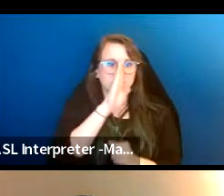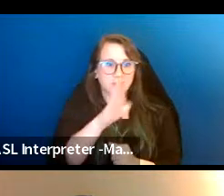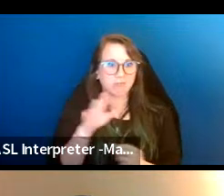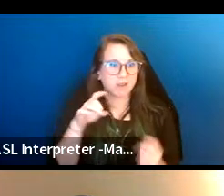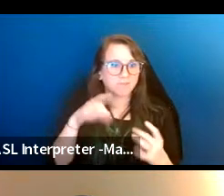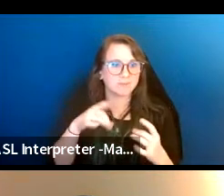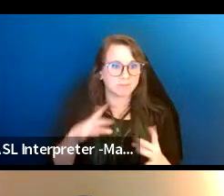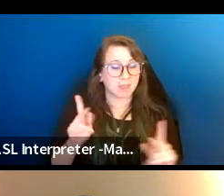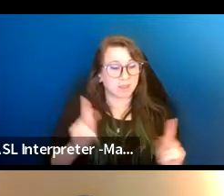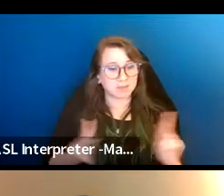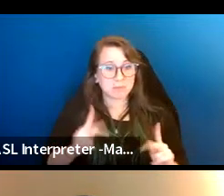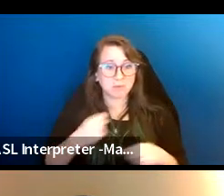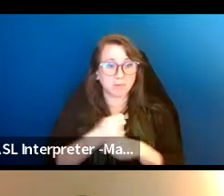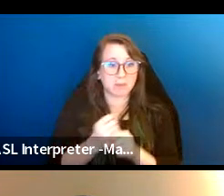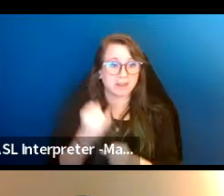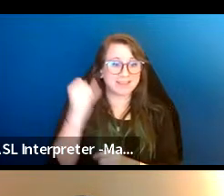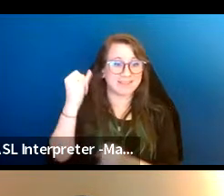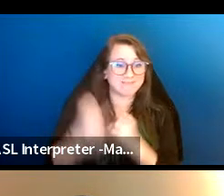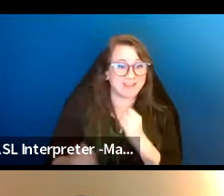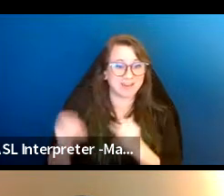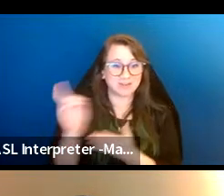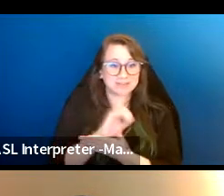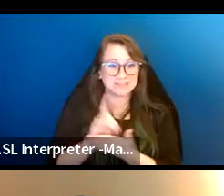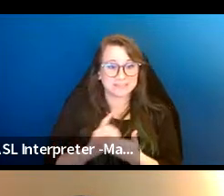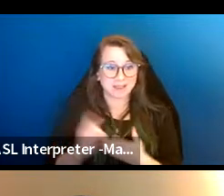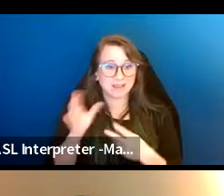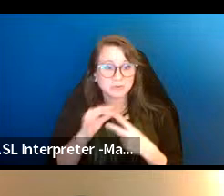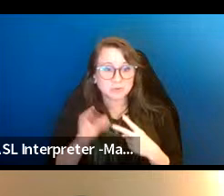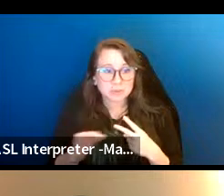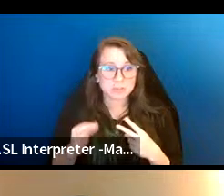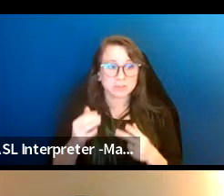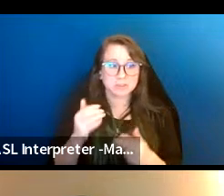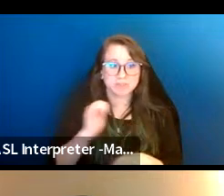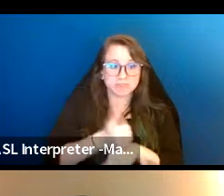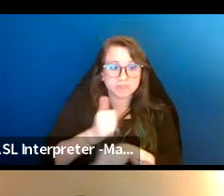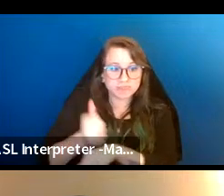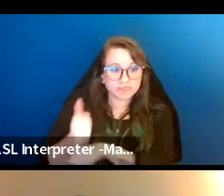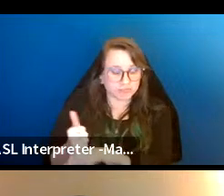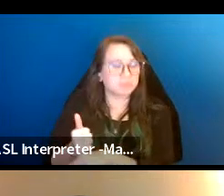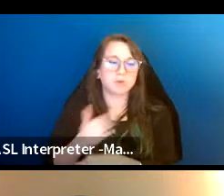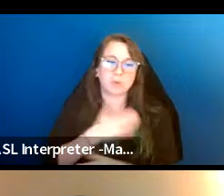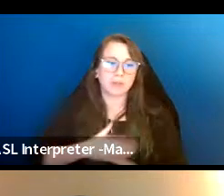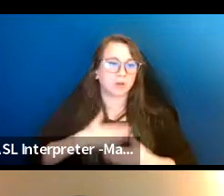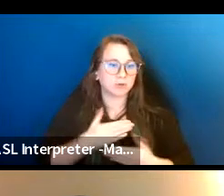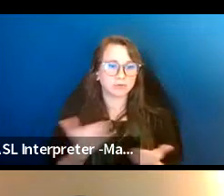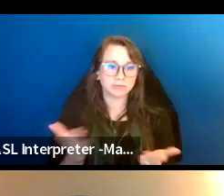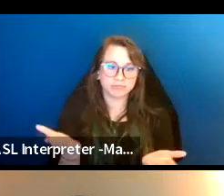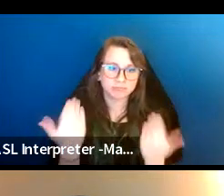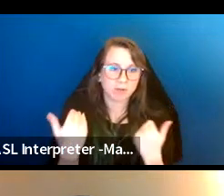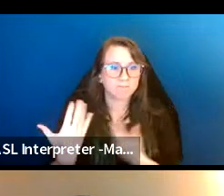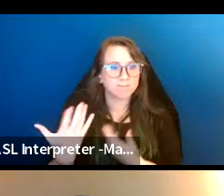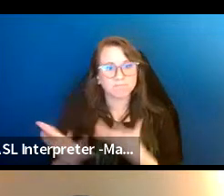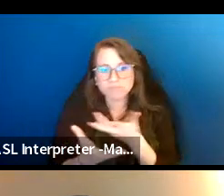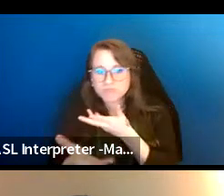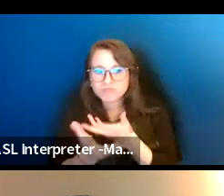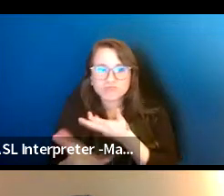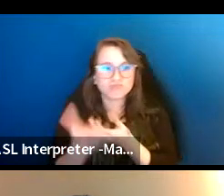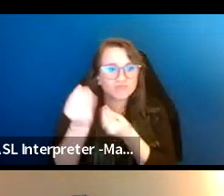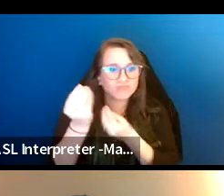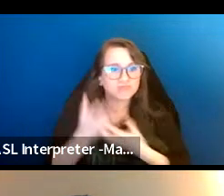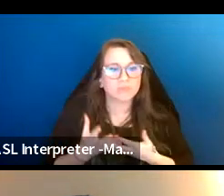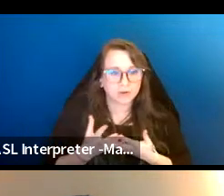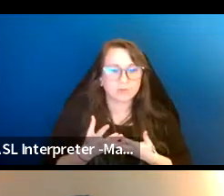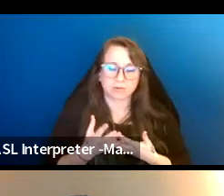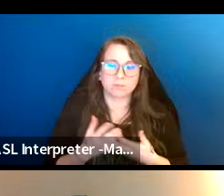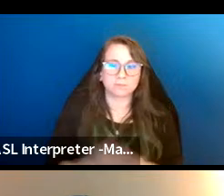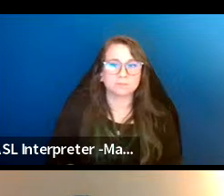the folks who are making final design choices and preparing to put things into place. So we definitely encourage you to come and engage. And it is really intended